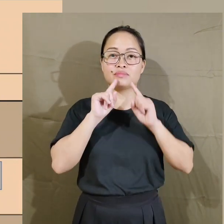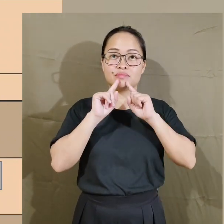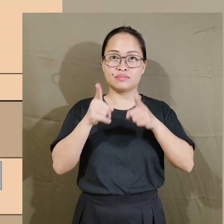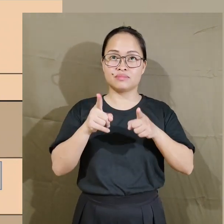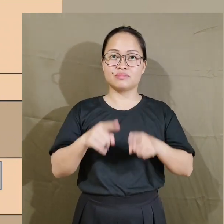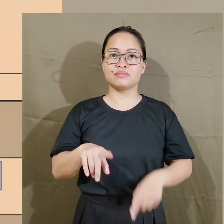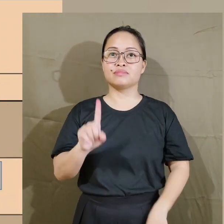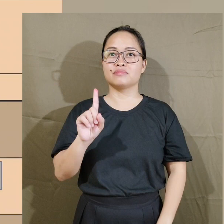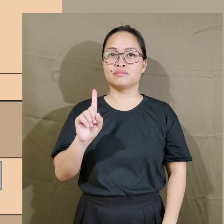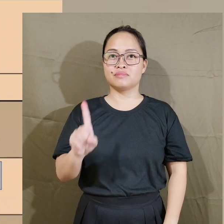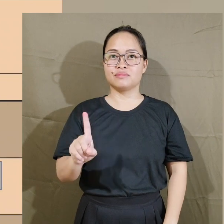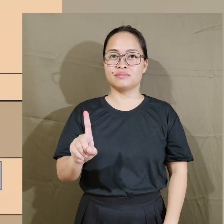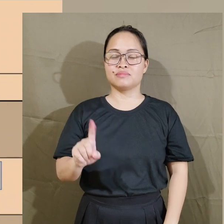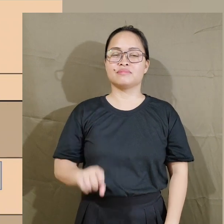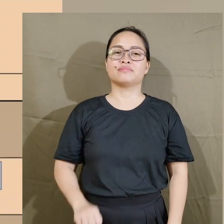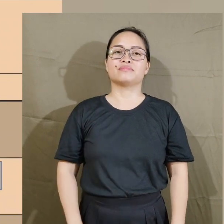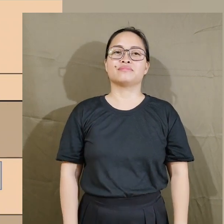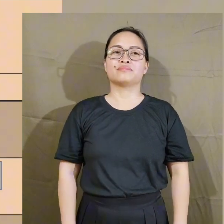the answer is 1.